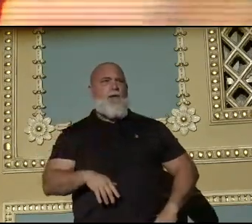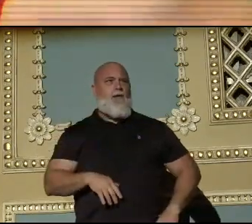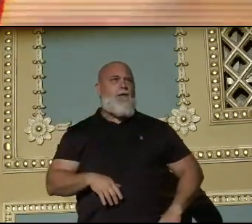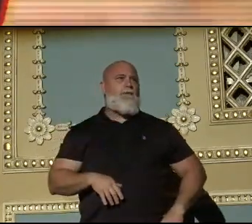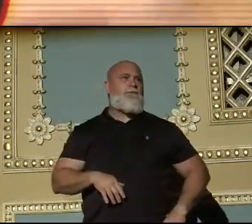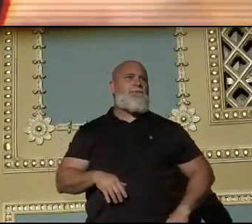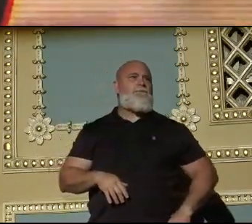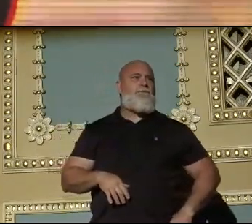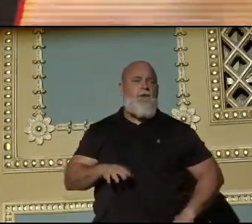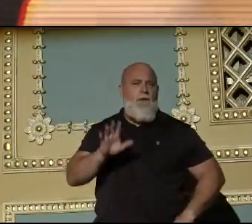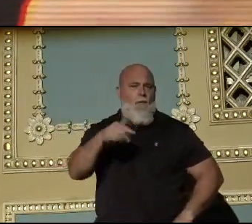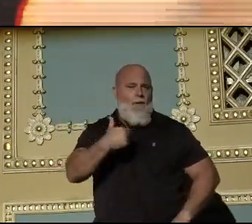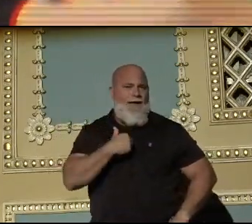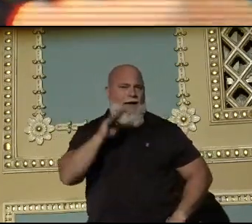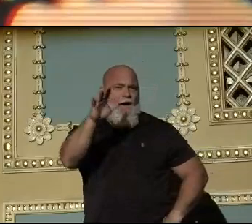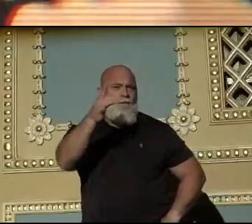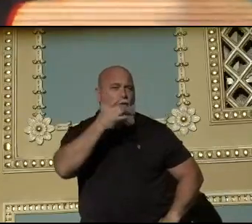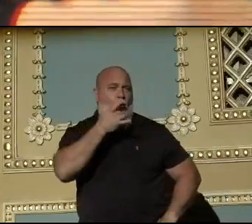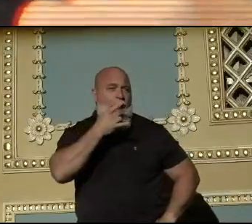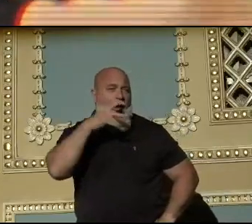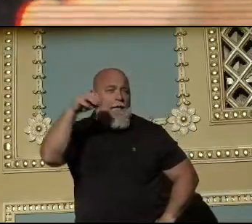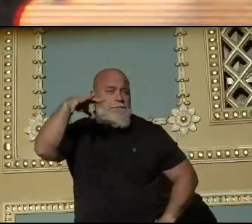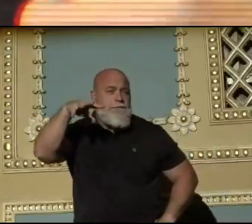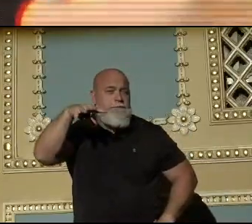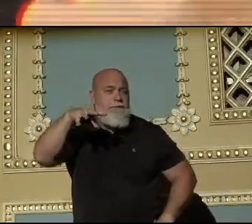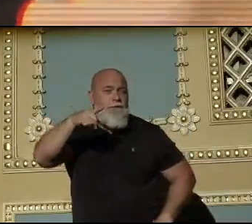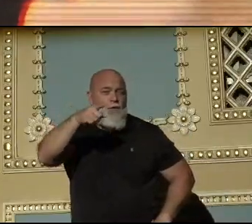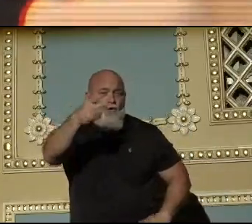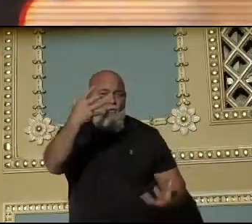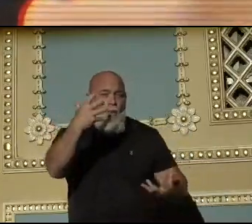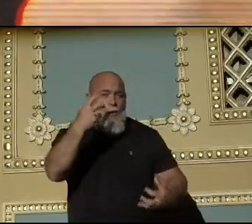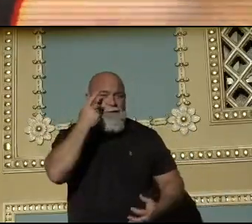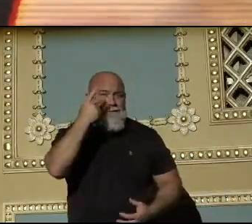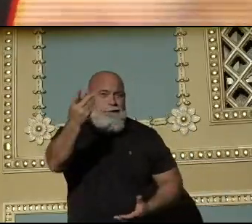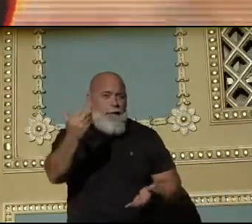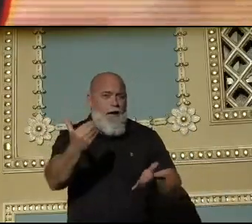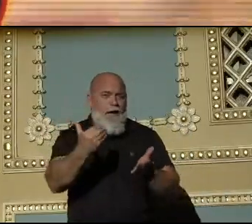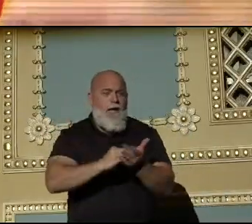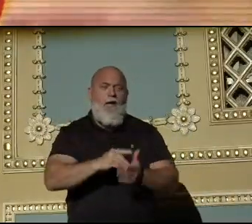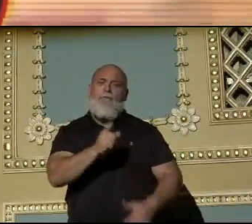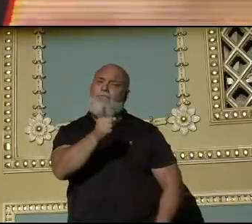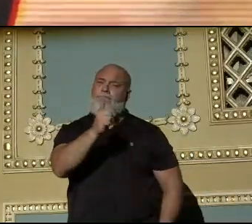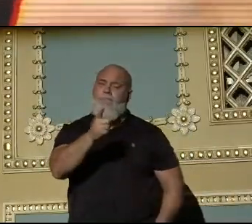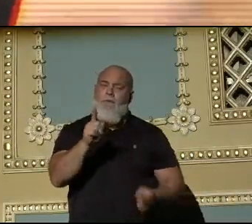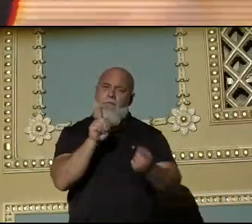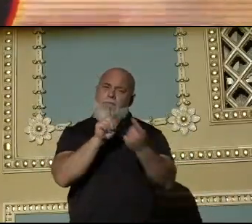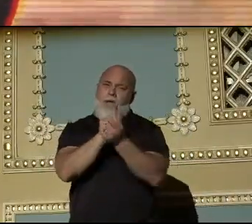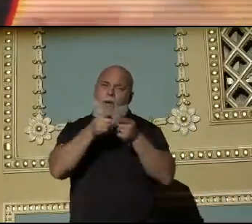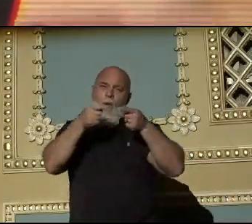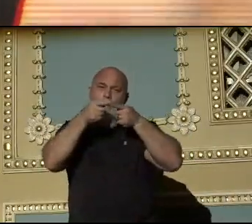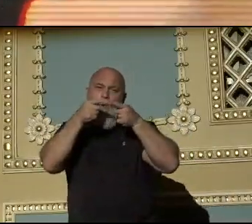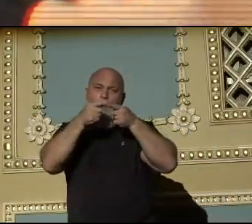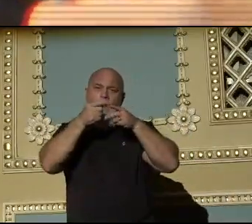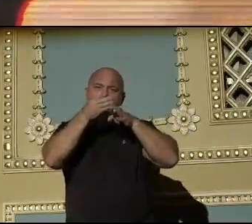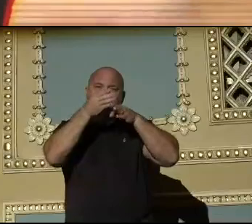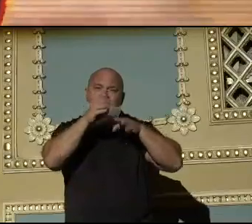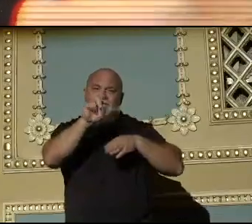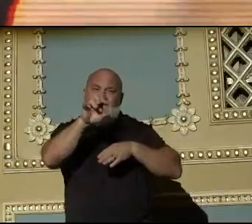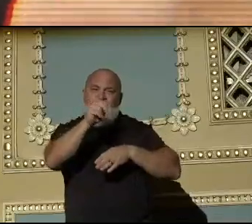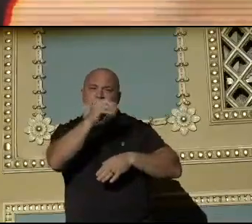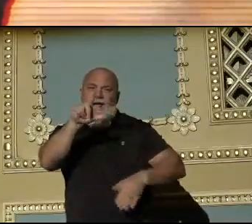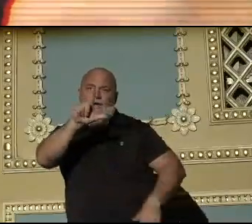We have your lights, and if you ever want to see them again, meet us at the corner of Division and 25th